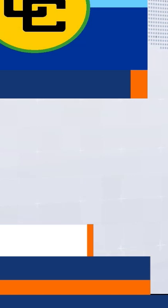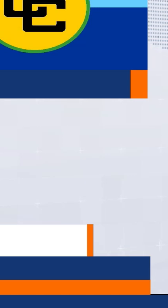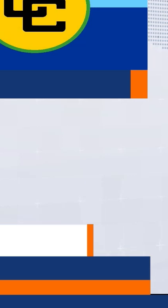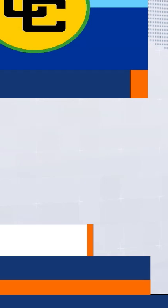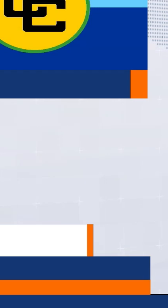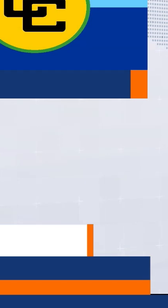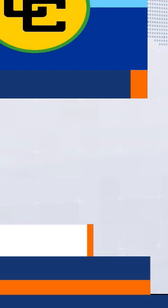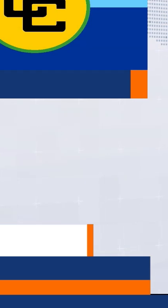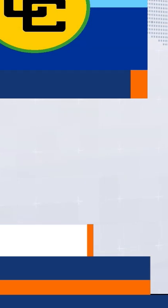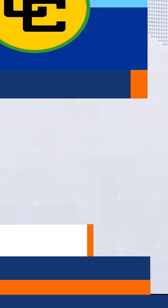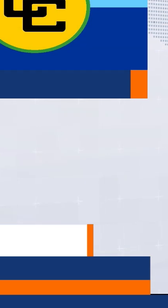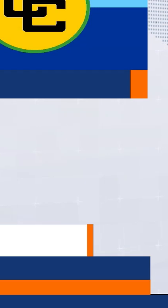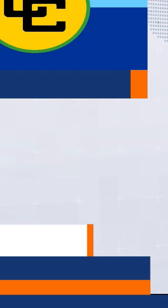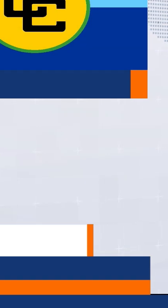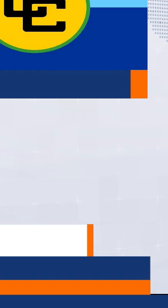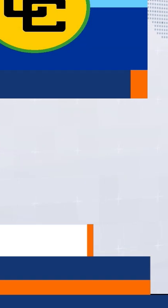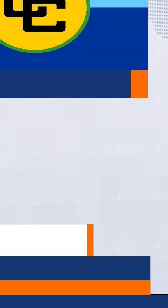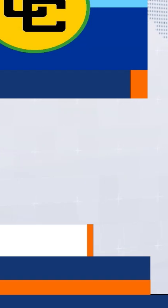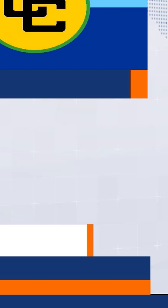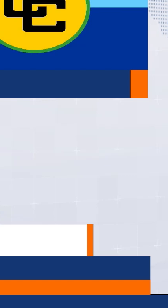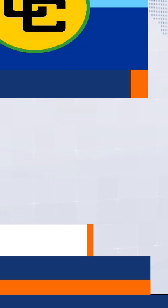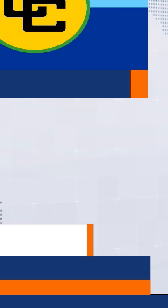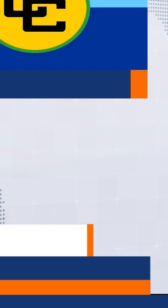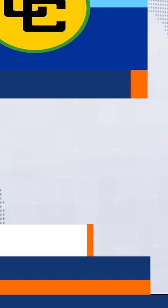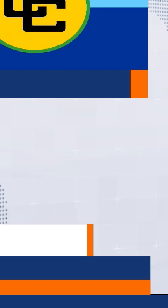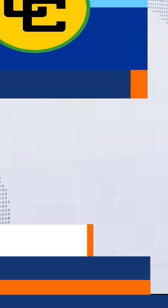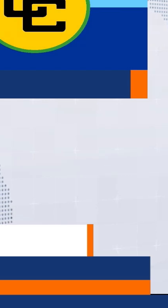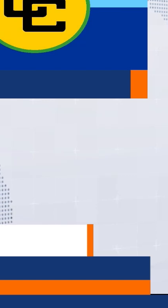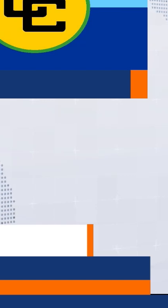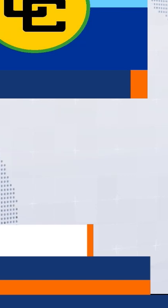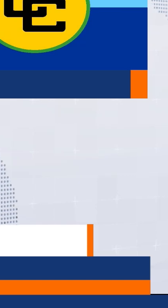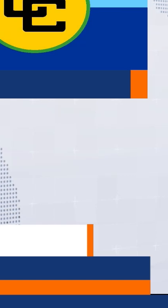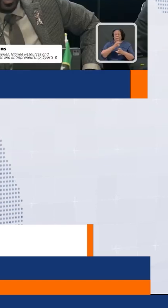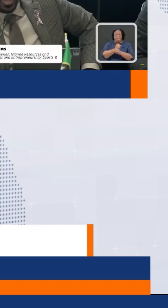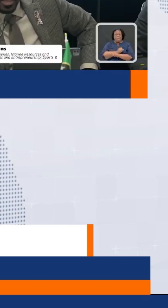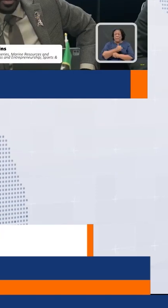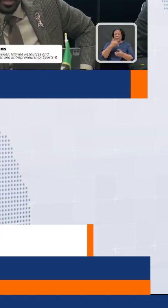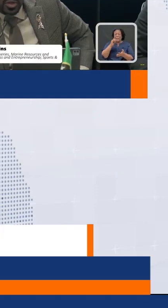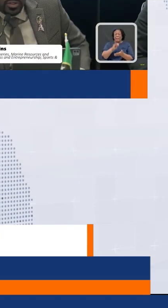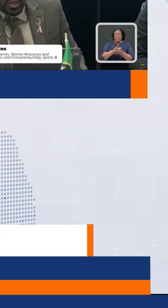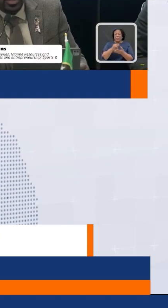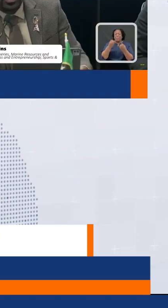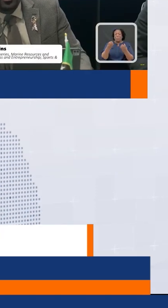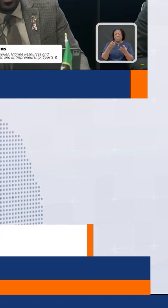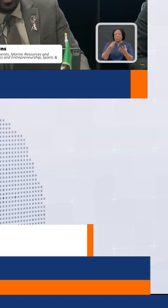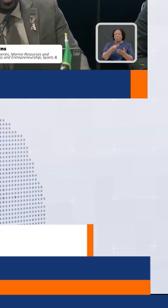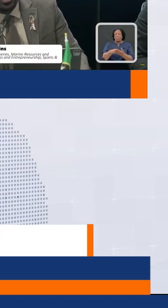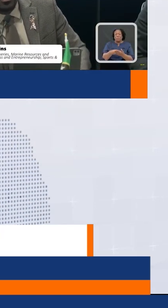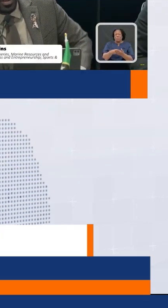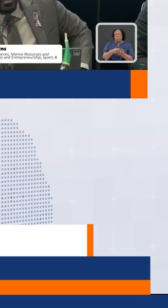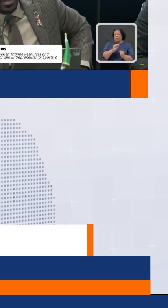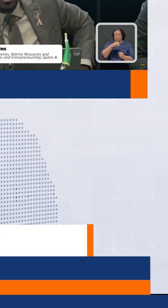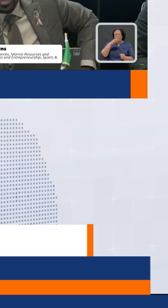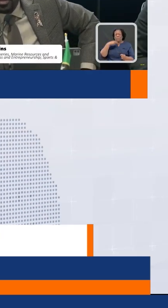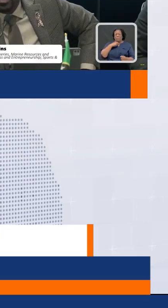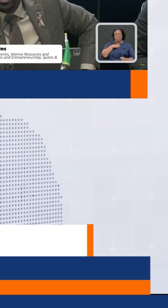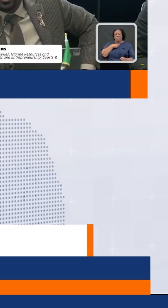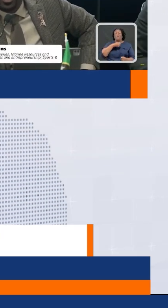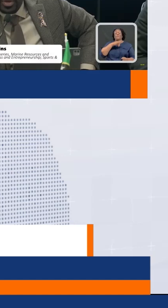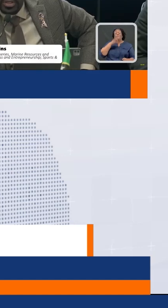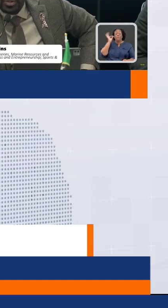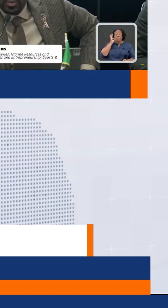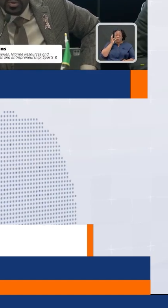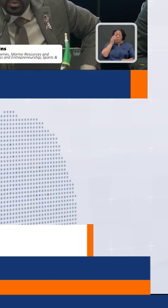boost productivity, St. Kitts and Nevis is looking to establish an agricultural training school. This was according to Minister